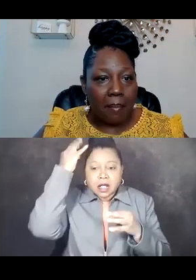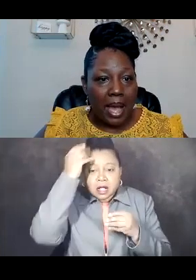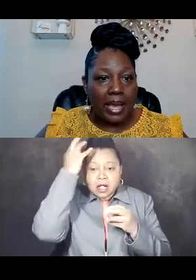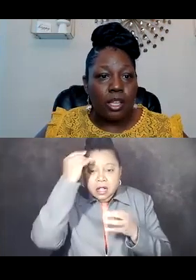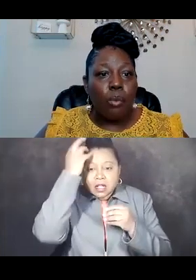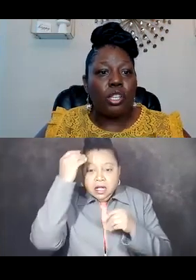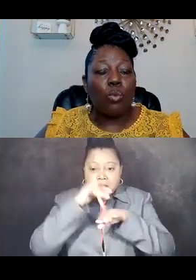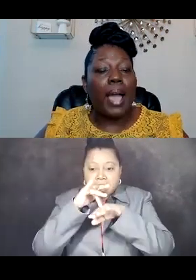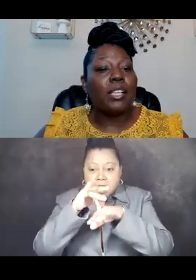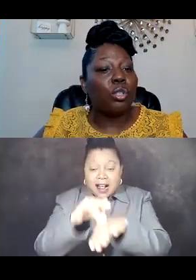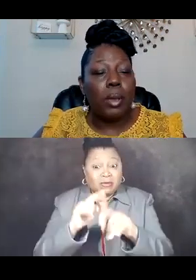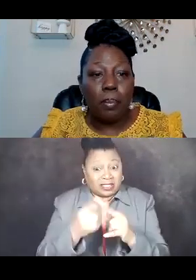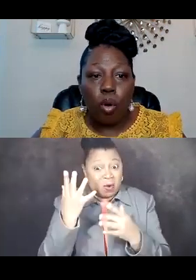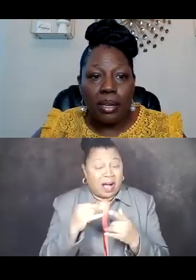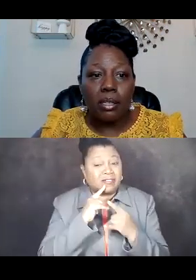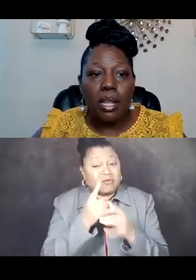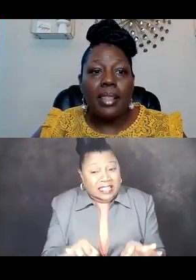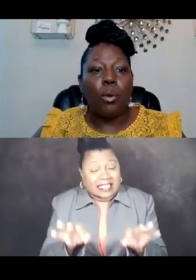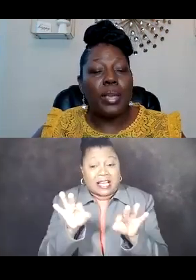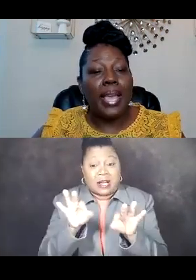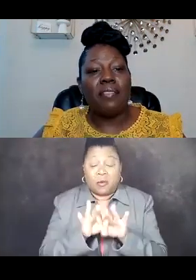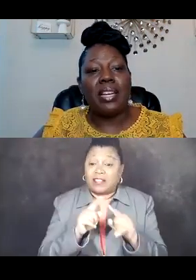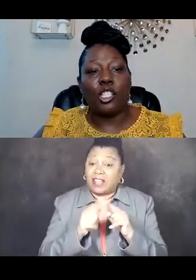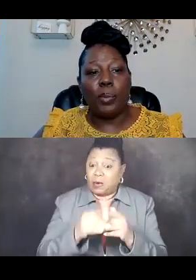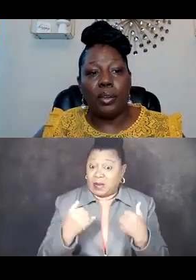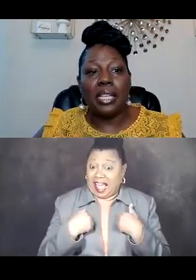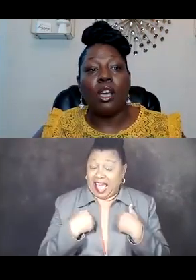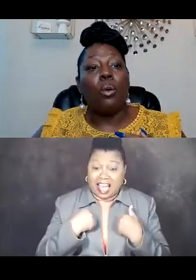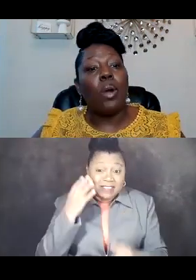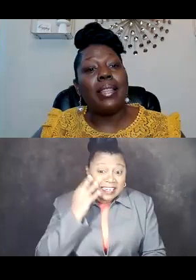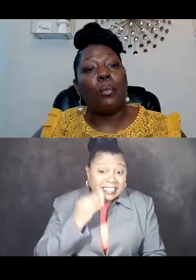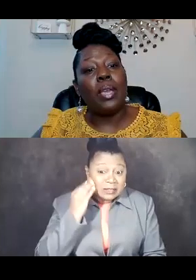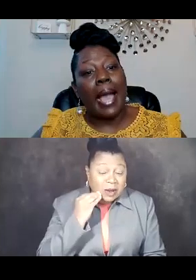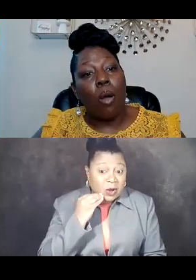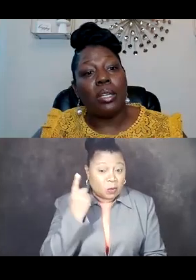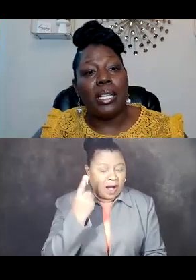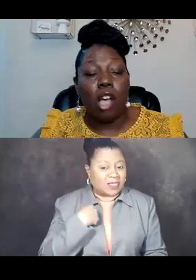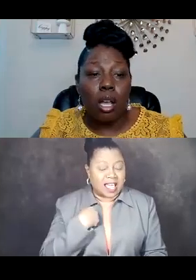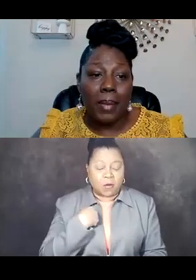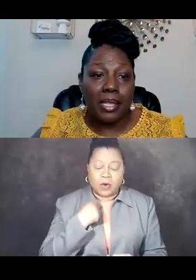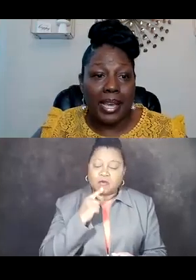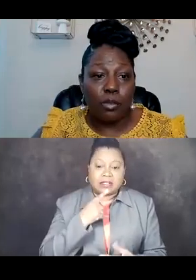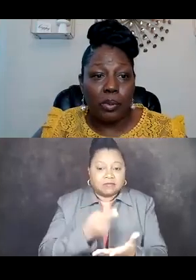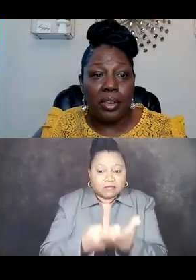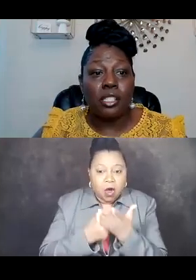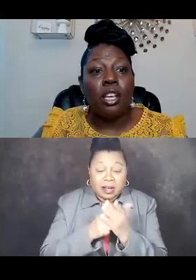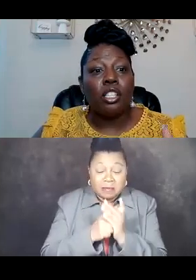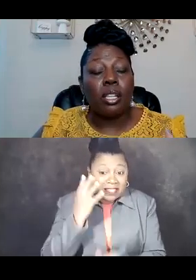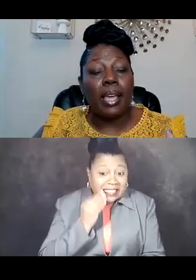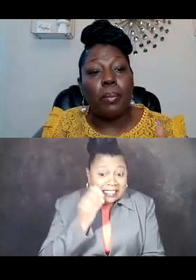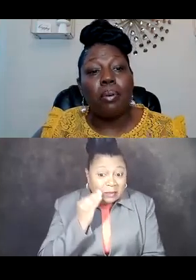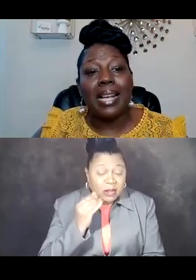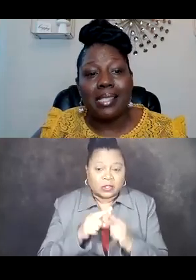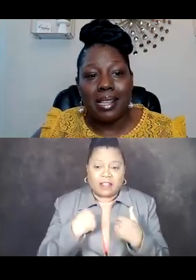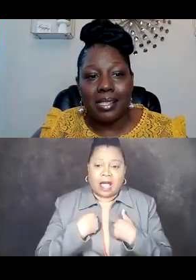in our minds, which is why it's so important that when we have an experience, one, that we outwardly talk about the experience so